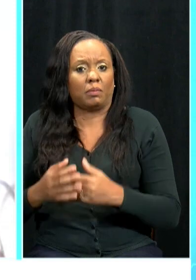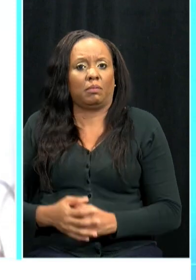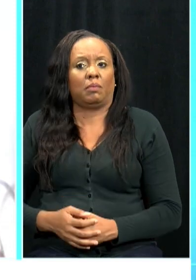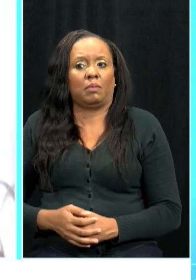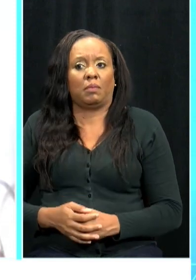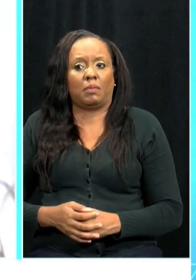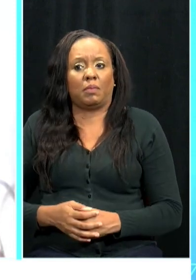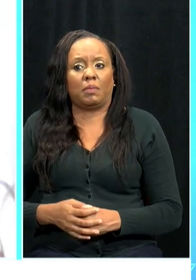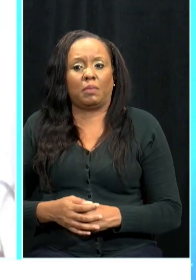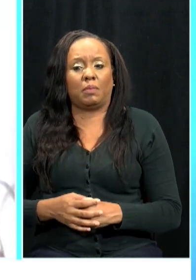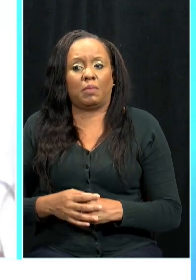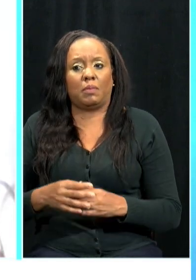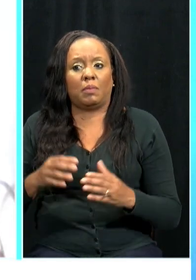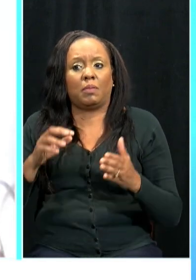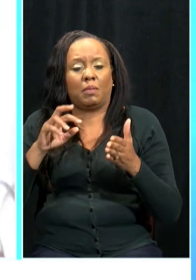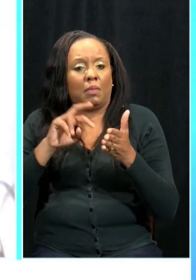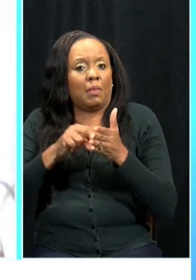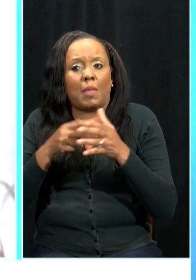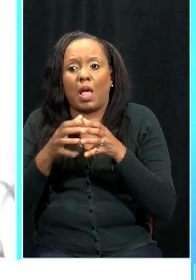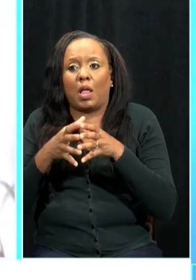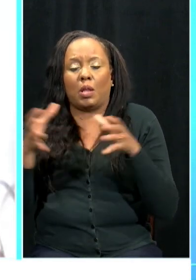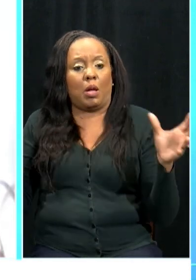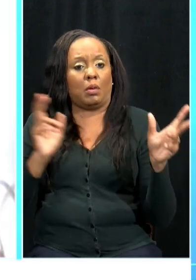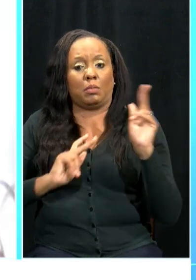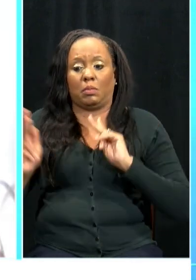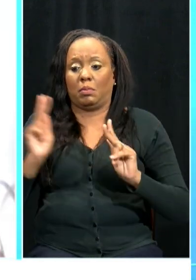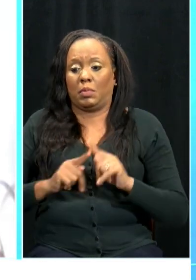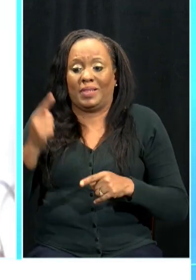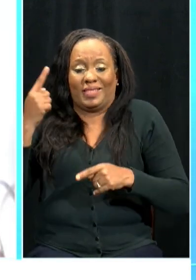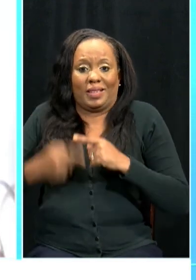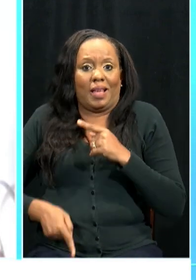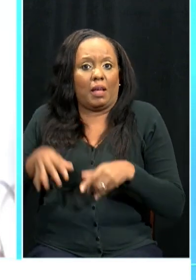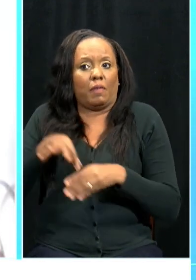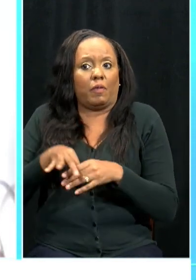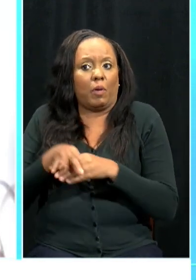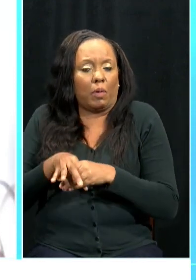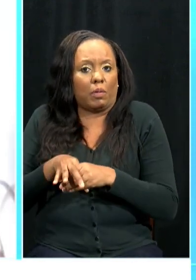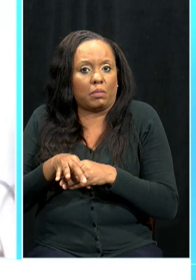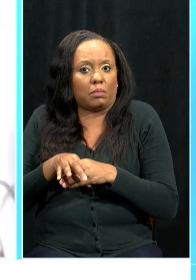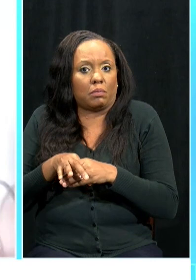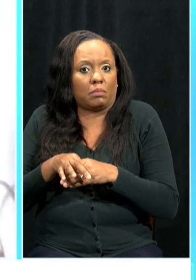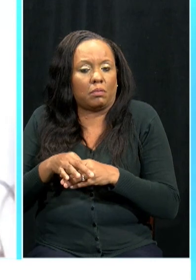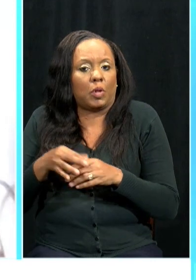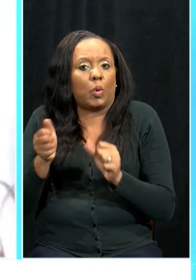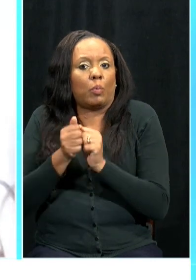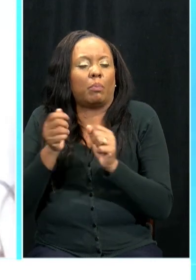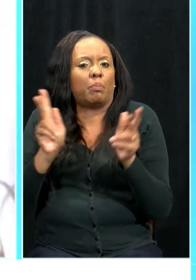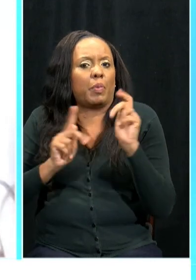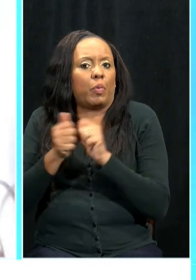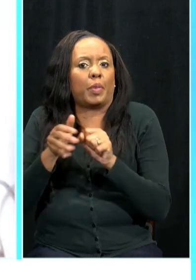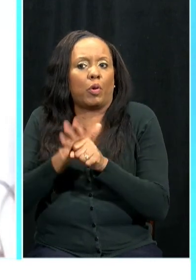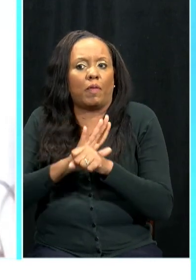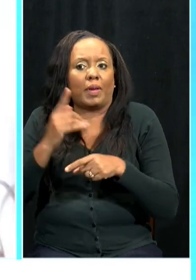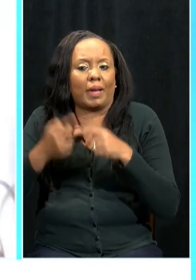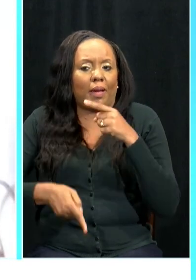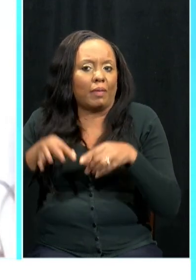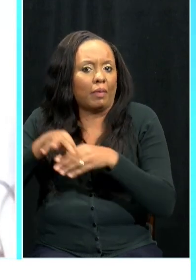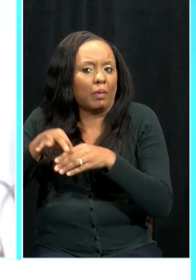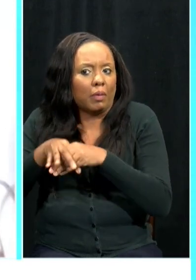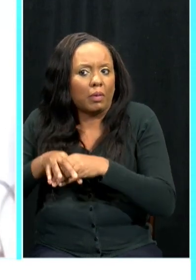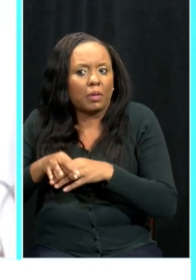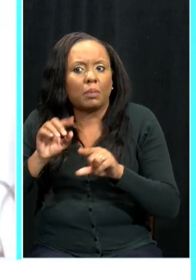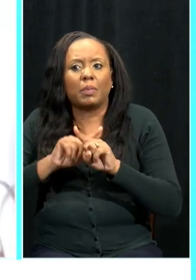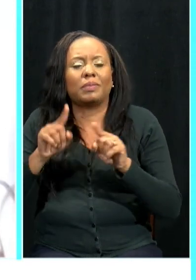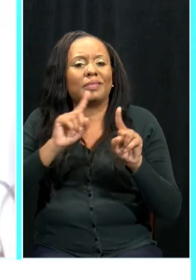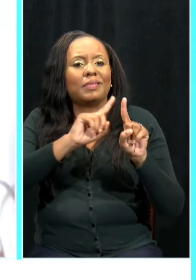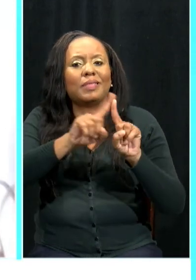a sizable community of persons, when there's so many other options